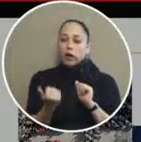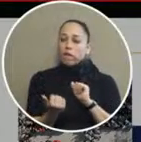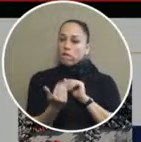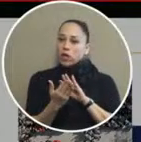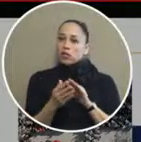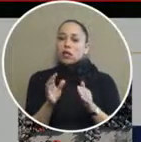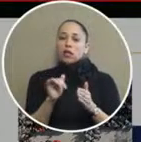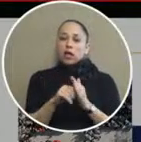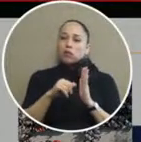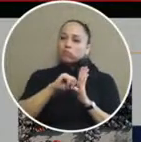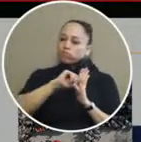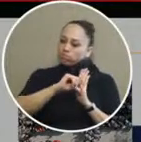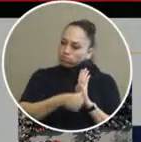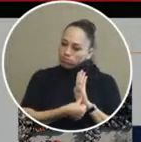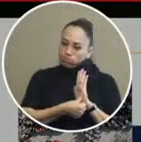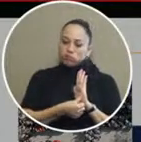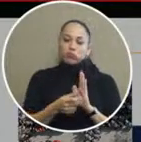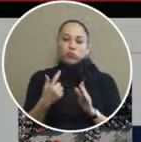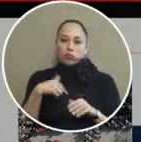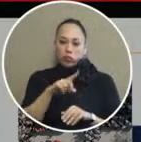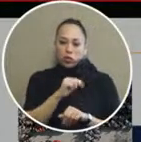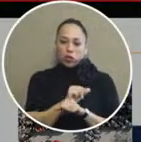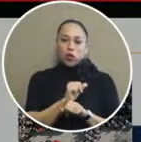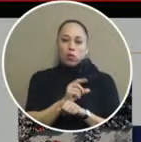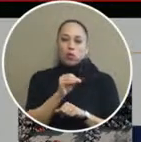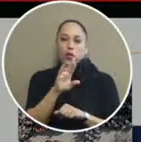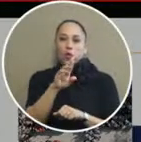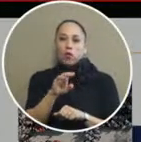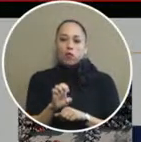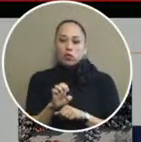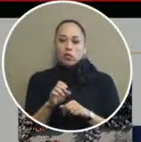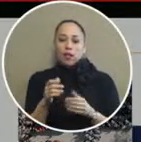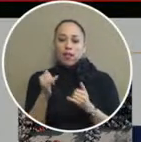to reemphasize the commitment of our workforce. And so during our